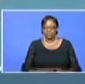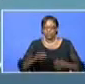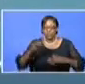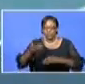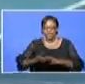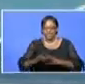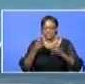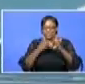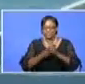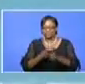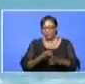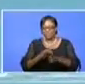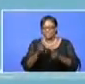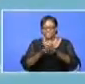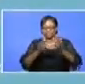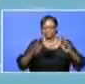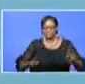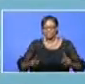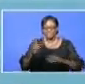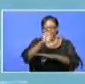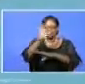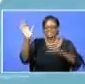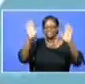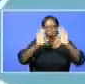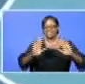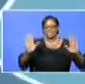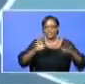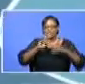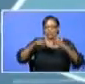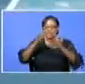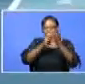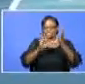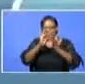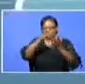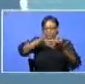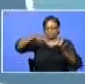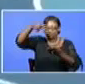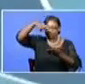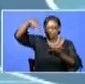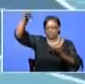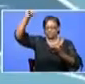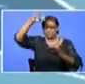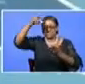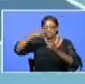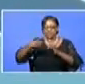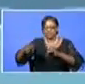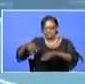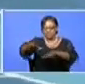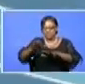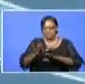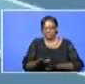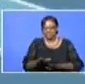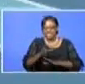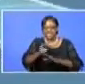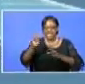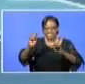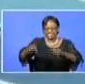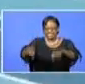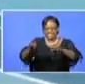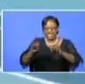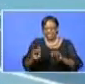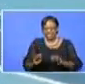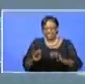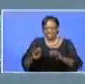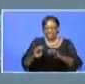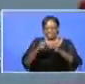Welcome to sports, everybody. It's Easter Sunday, the day Christ arose, and this holiday weekend, Team Bahamas looking to rise to the occasion